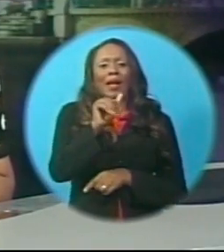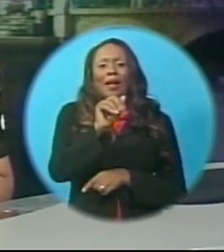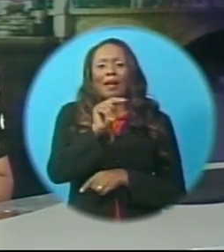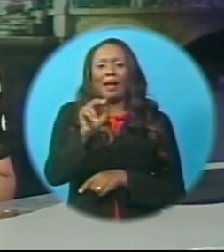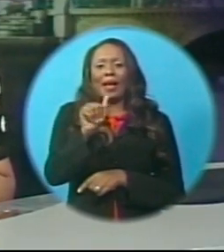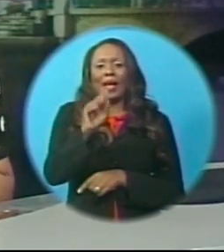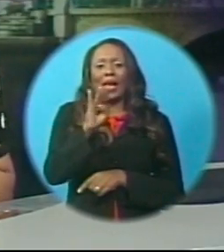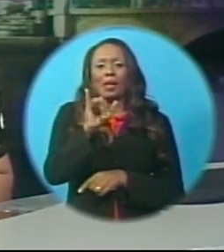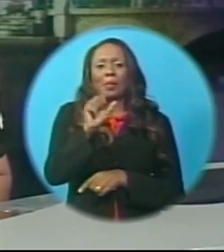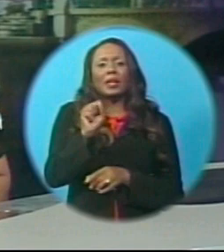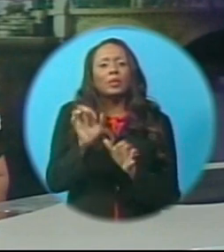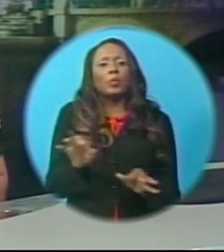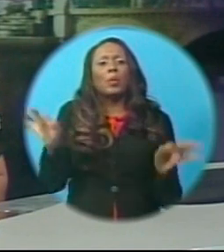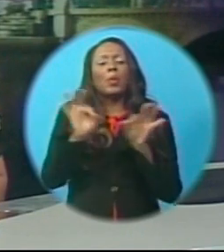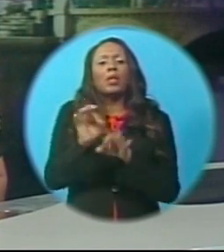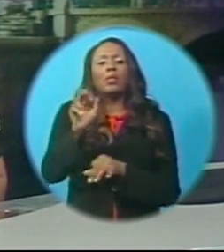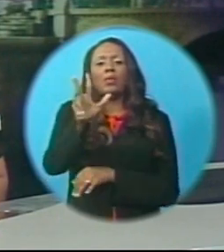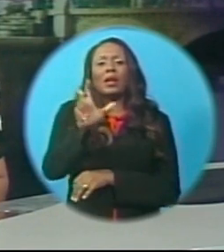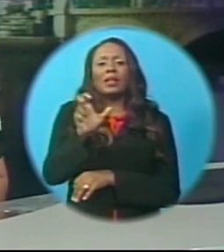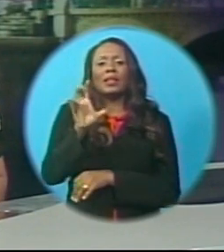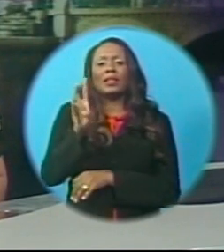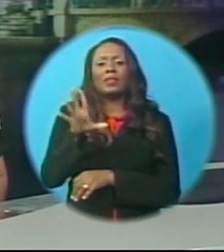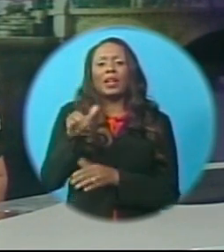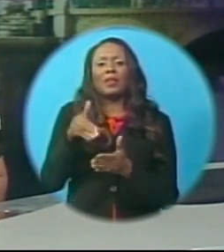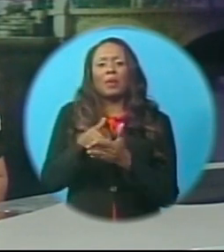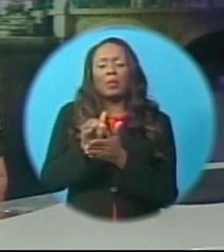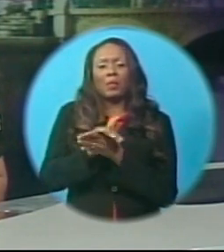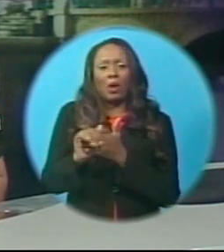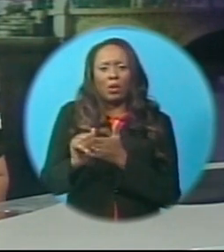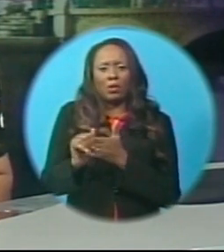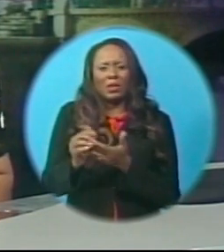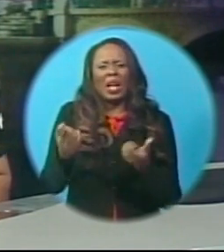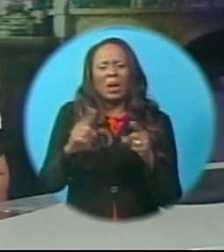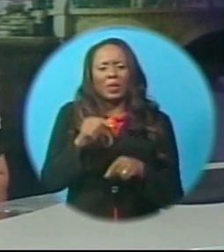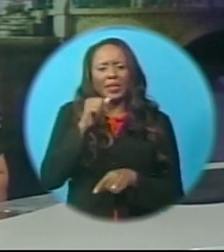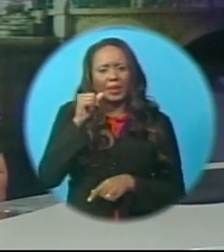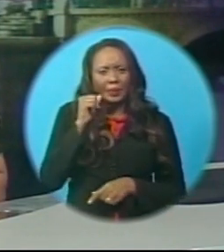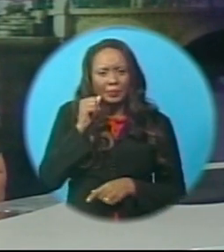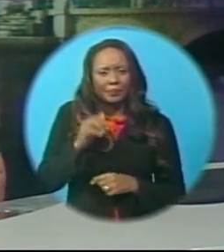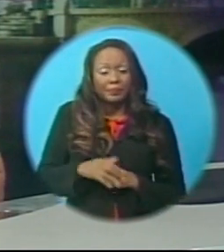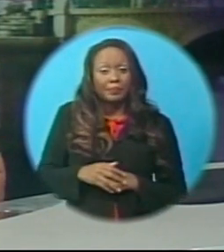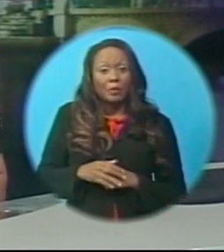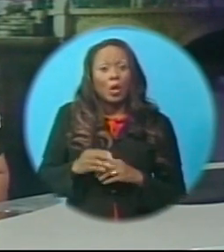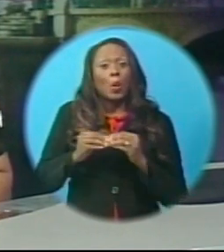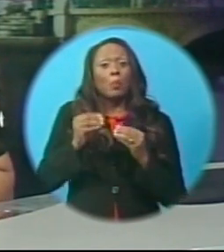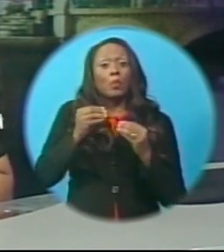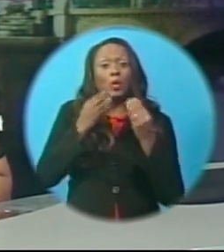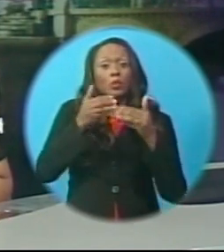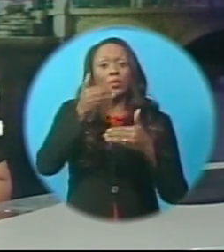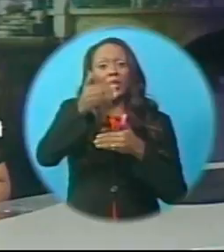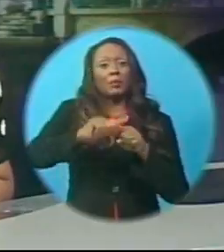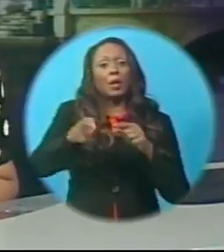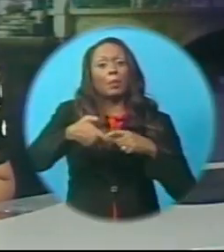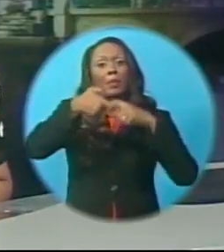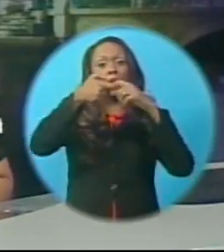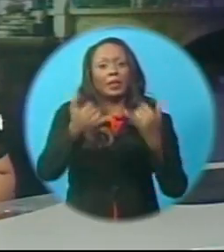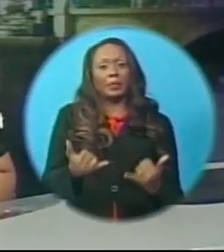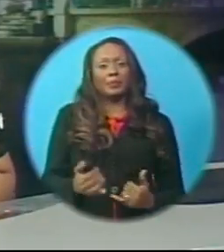$375,000, and that operation was conducted yesterday. Well, stay with us. We'll have more news just after this break.